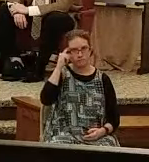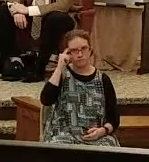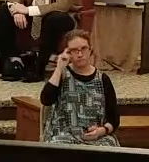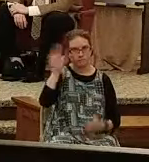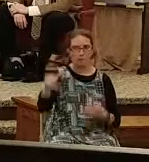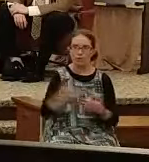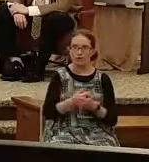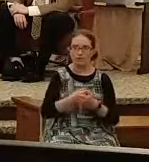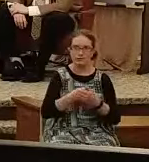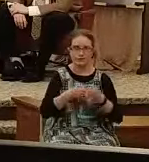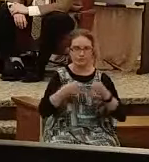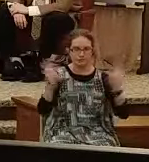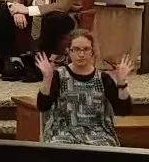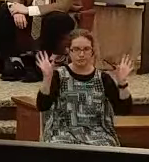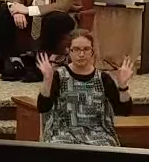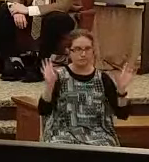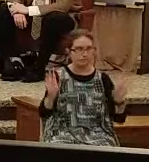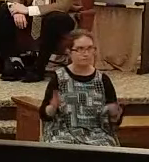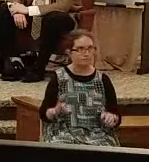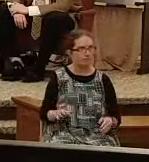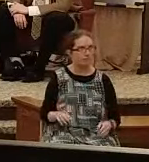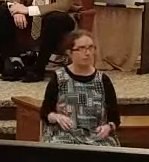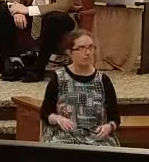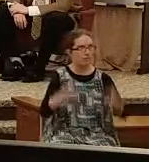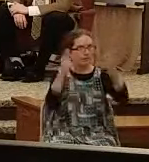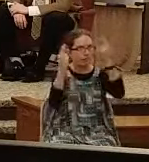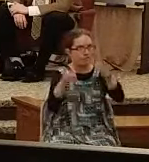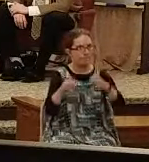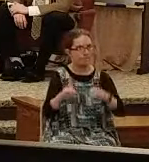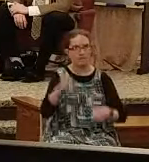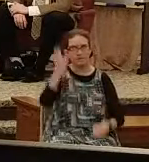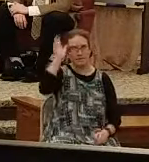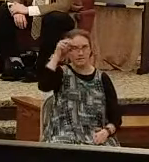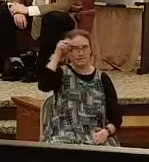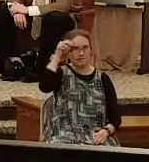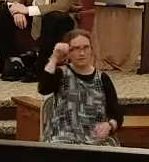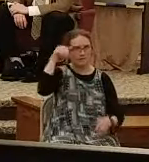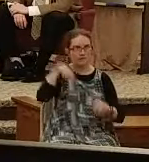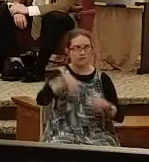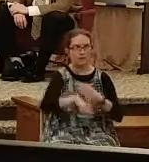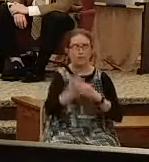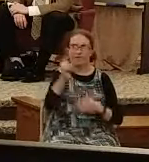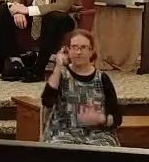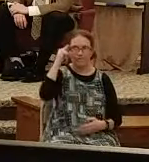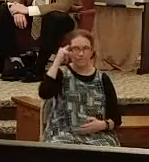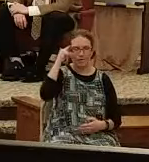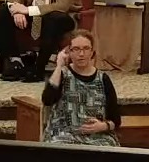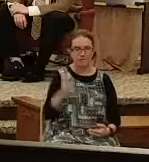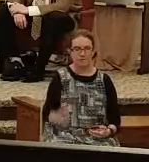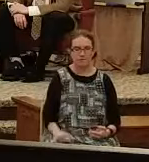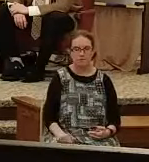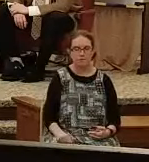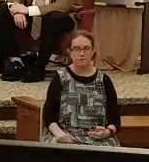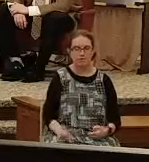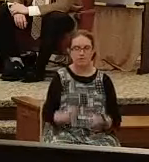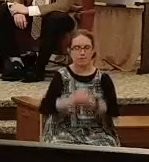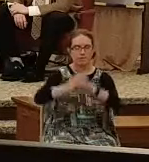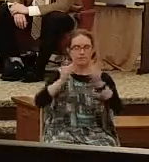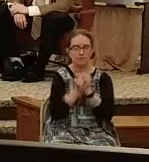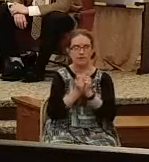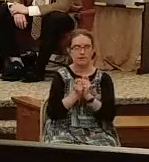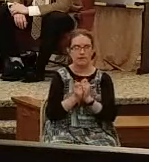haywire. Yes, sir. And so what happens is Satan gets in with one little thought, and he begins